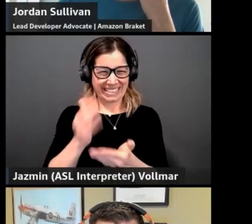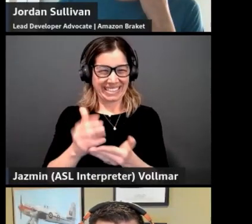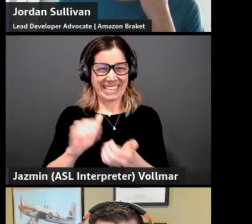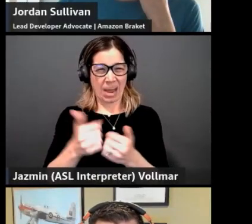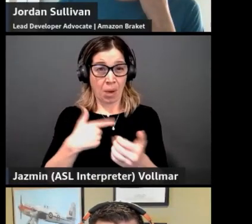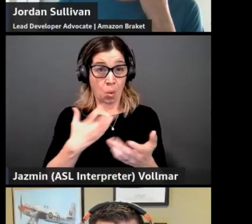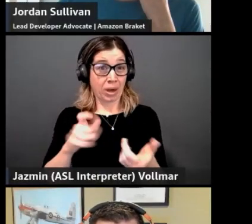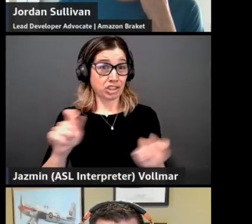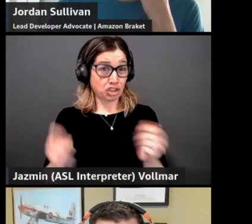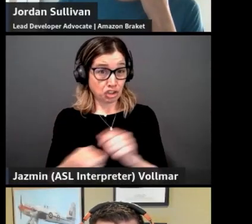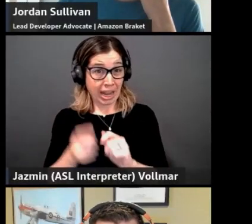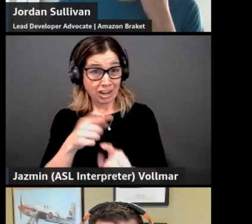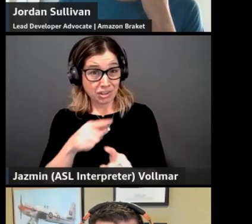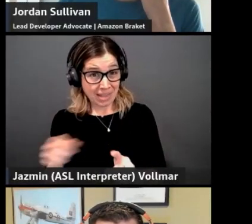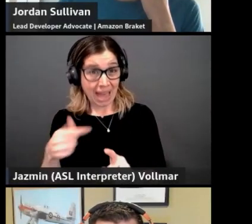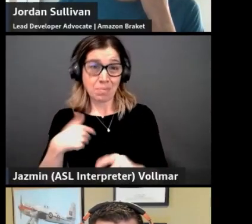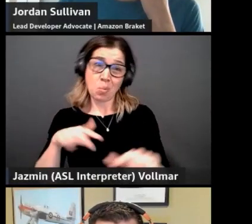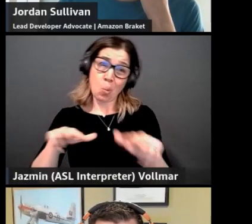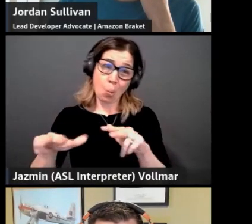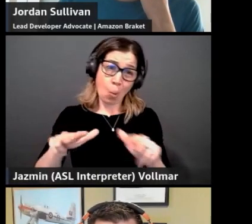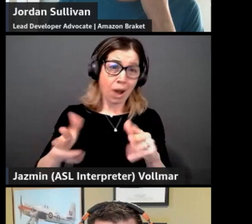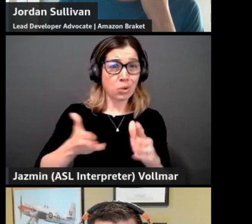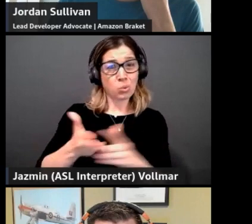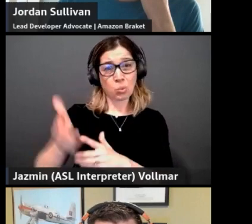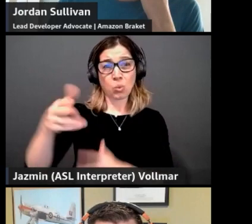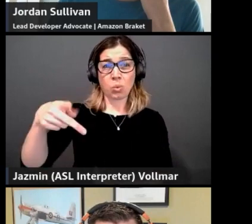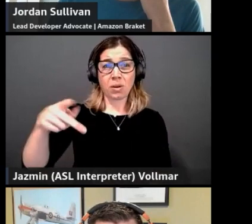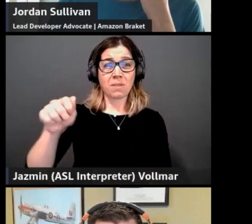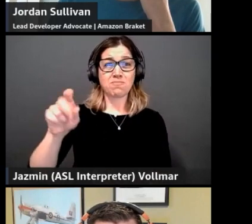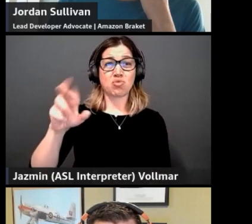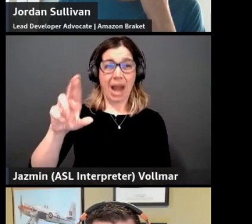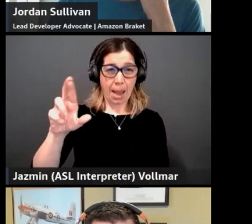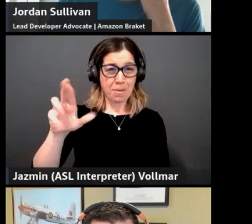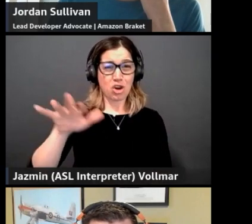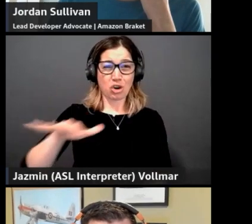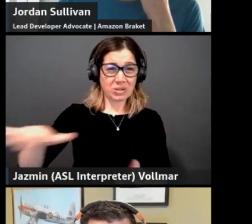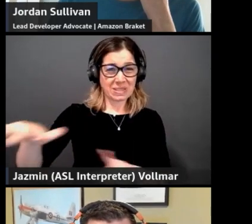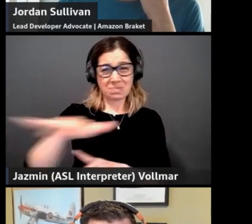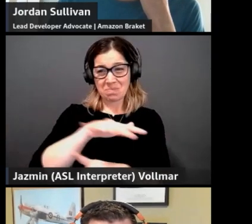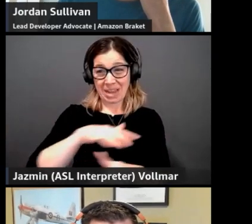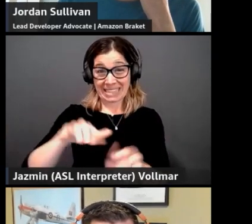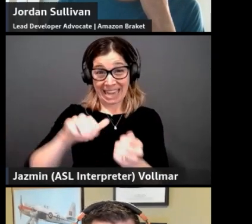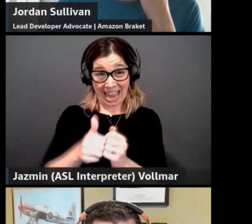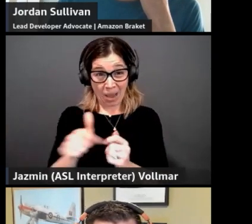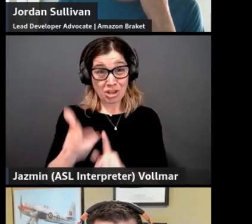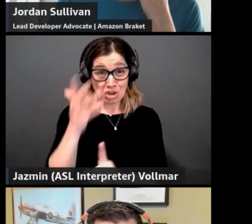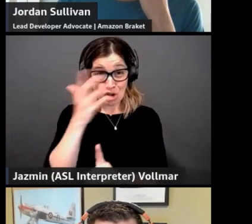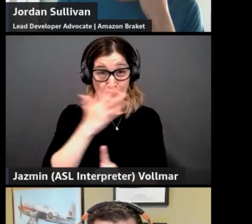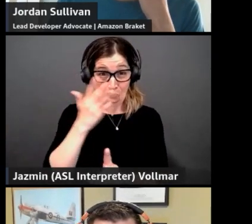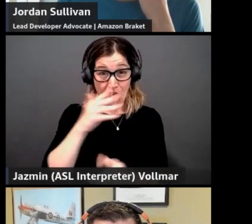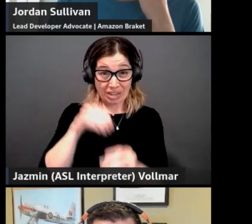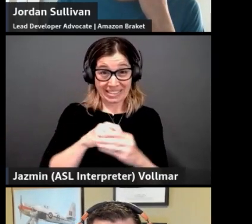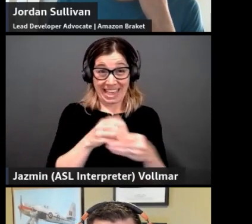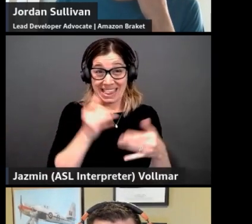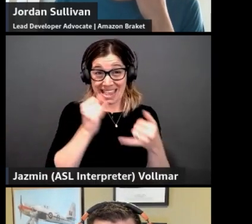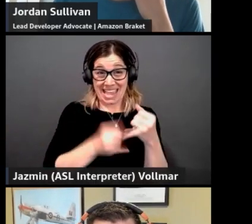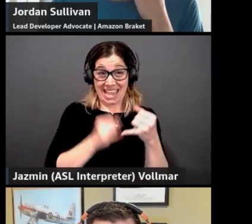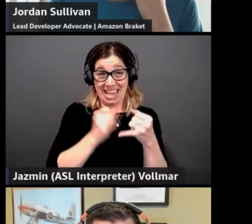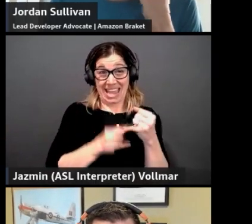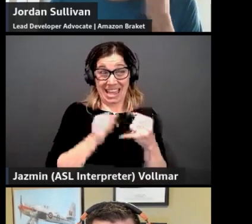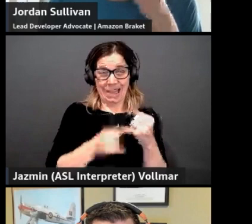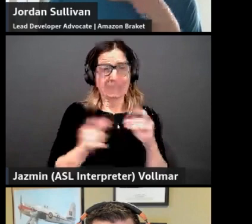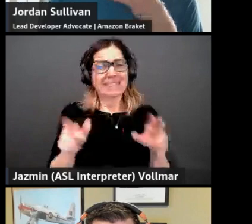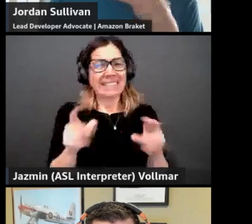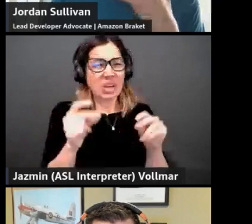I'm taking a walk through parameter space, and how this looks in the end. This was just really